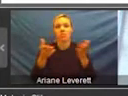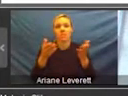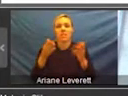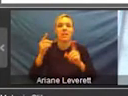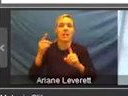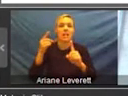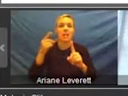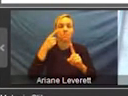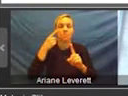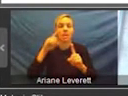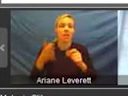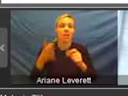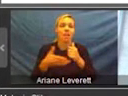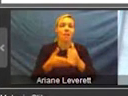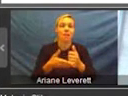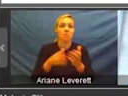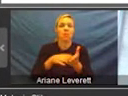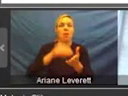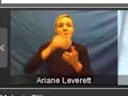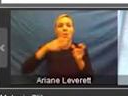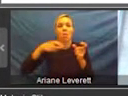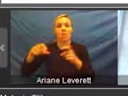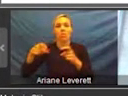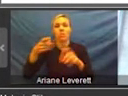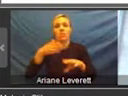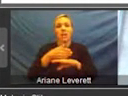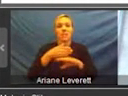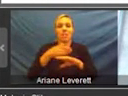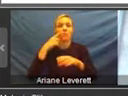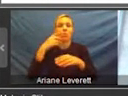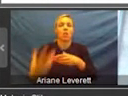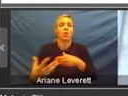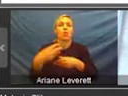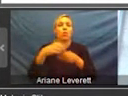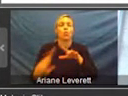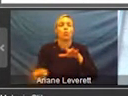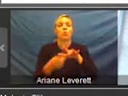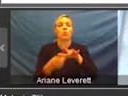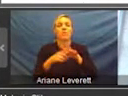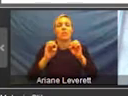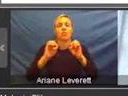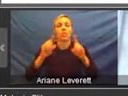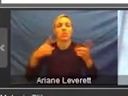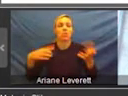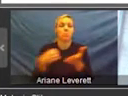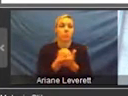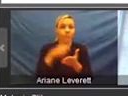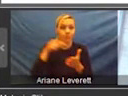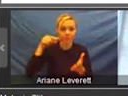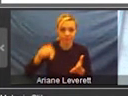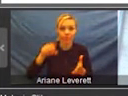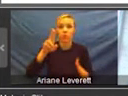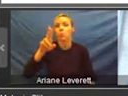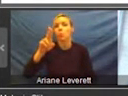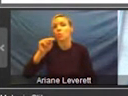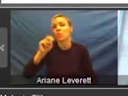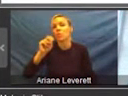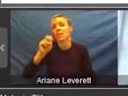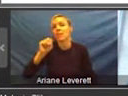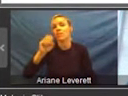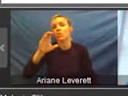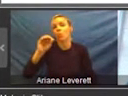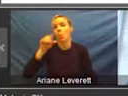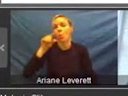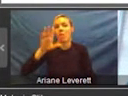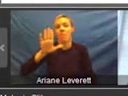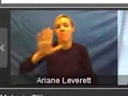opportunities. This is UNESCO's model policy for inclusive ICTs. Another definition of this area